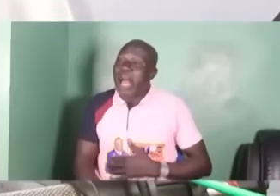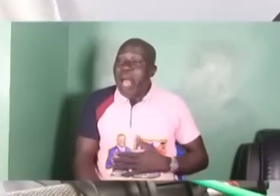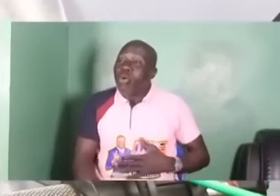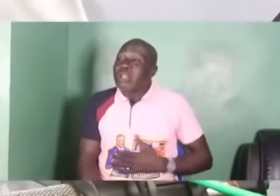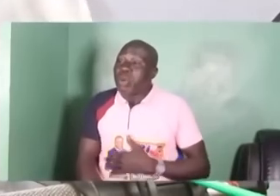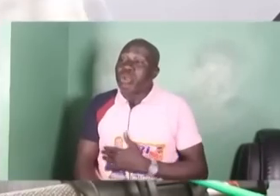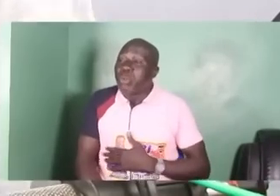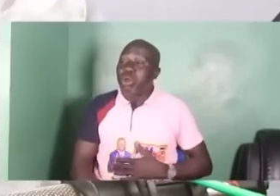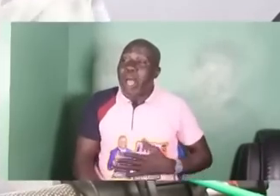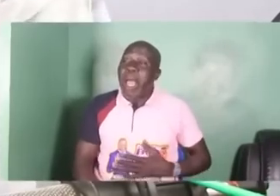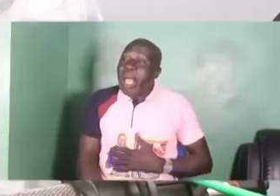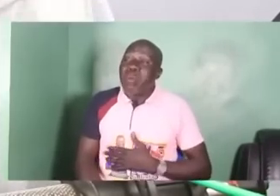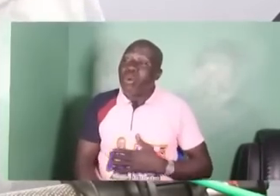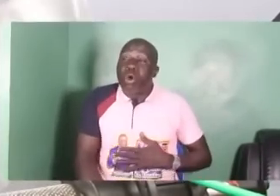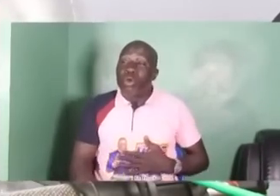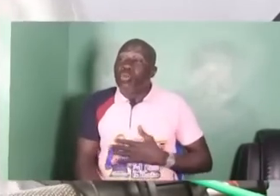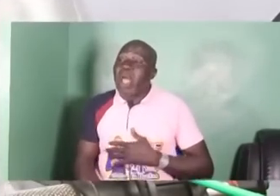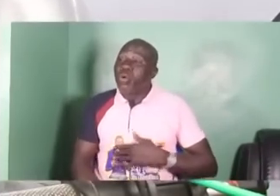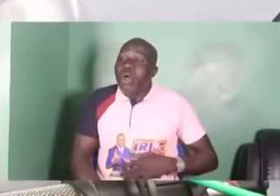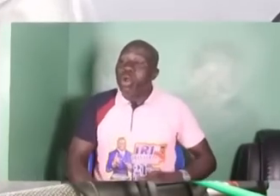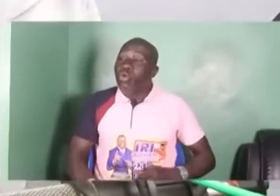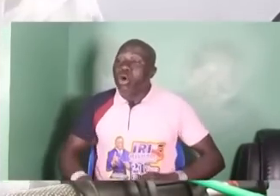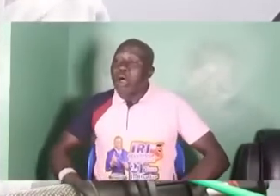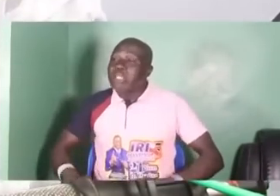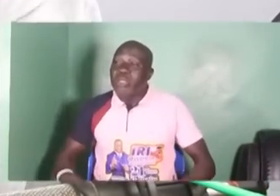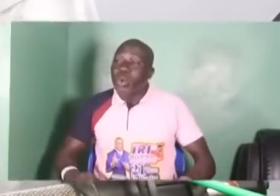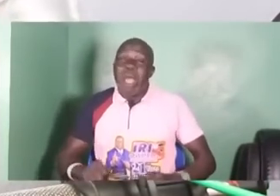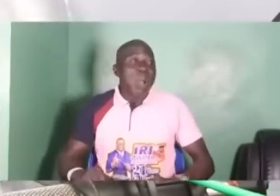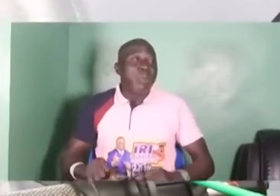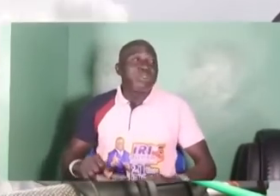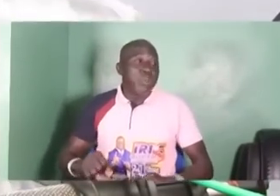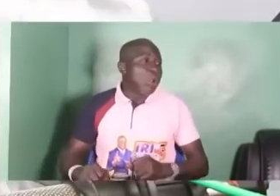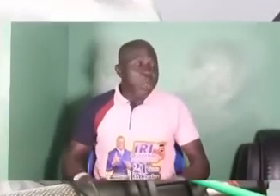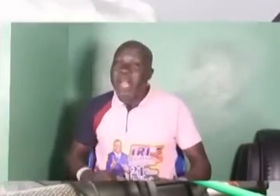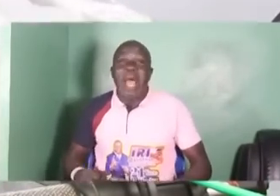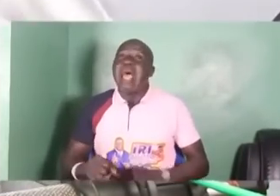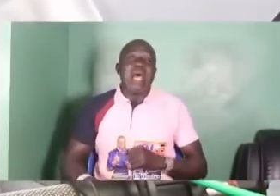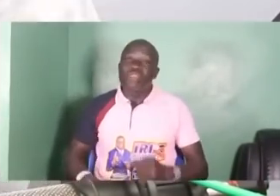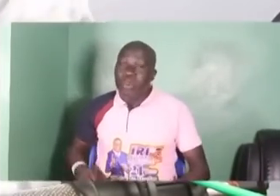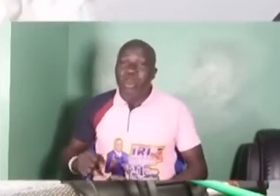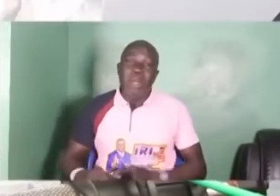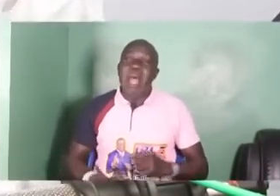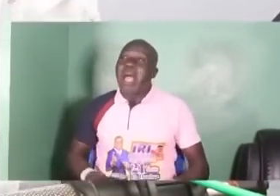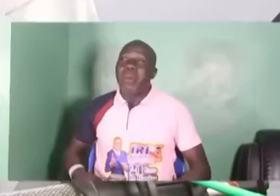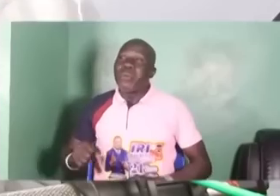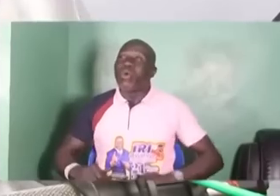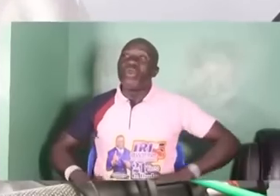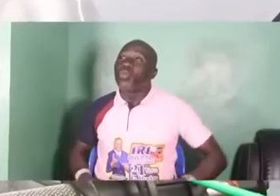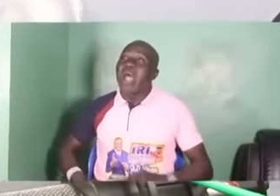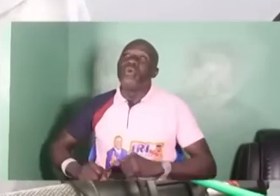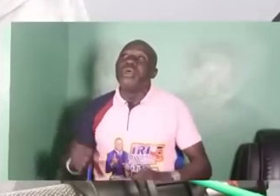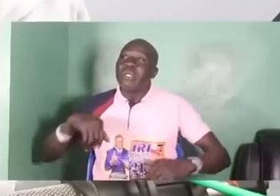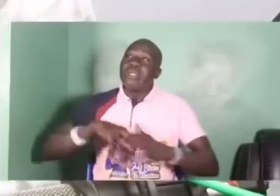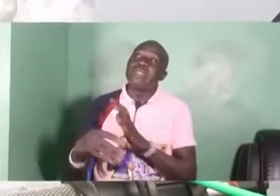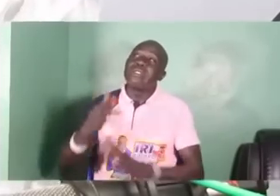ebina in the name of Jesus mo ni ka gbina ebina ebina